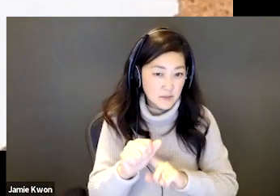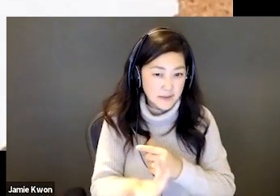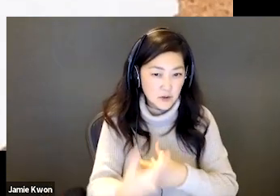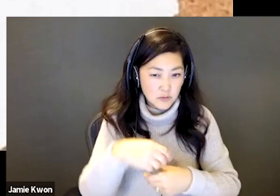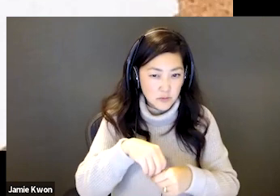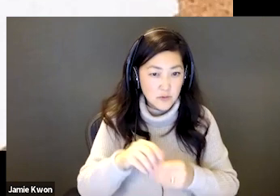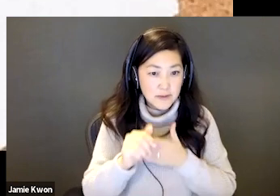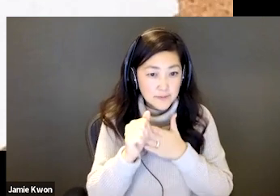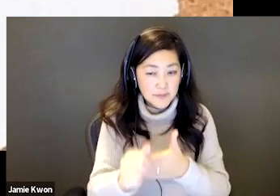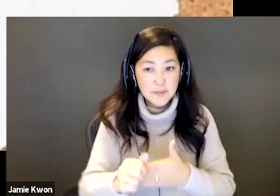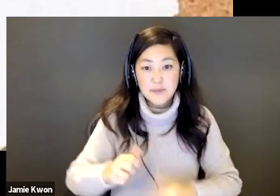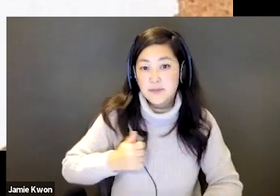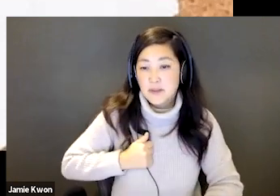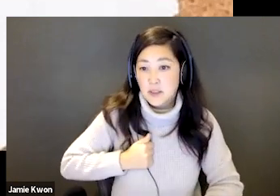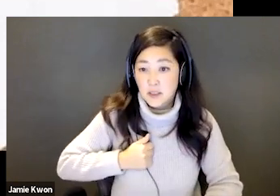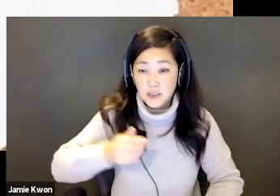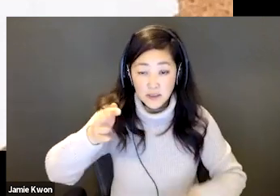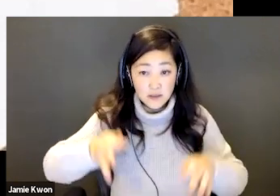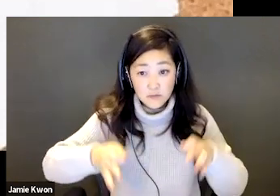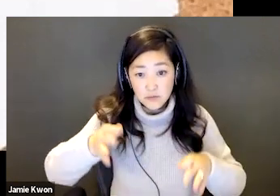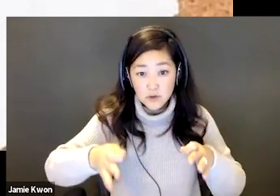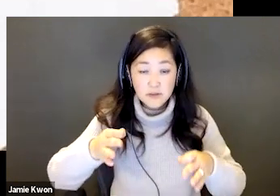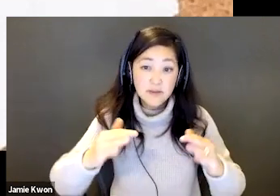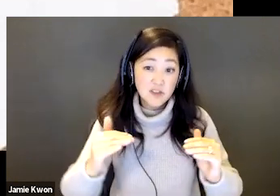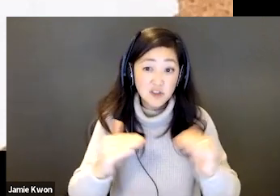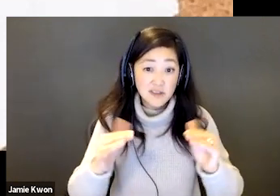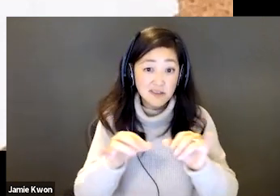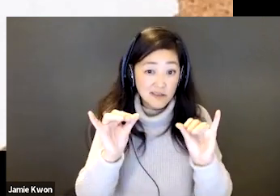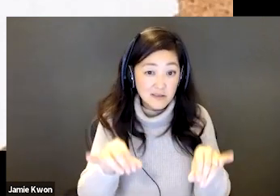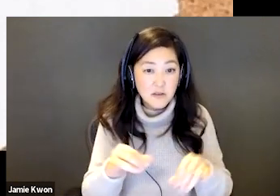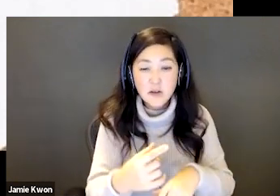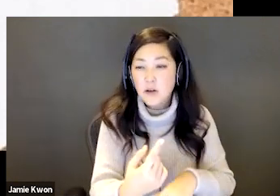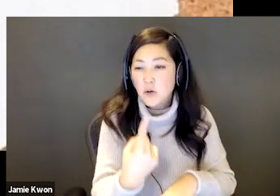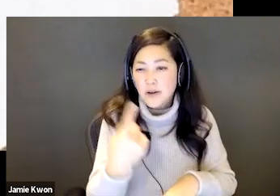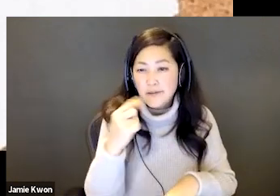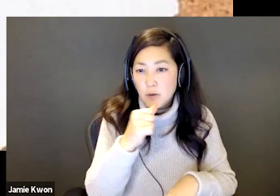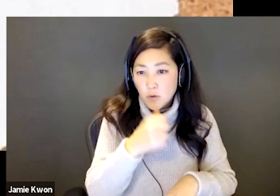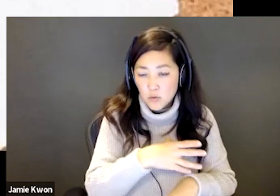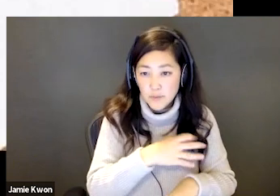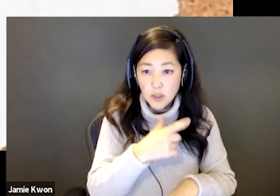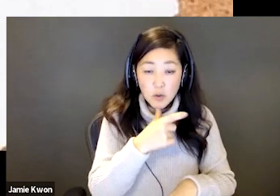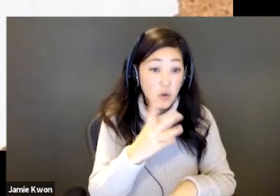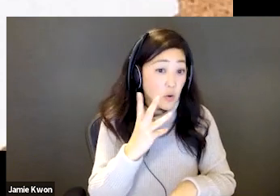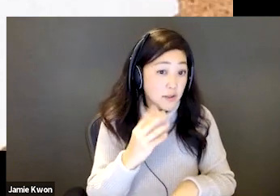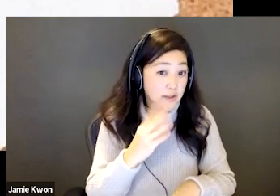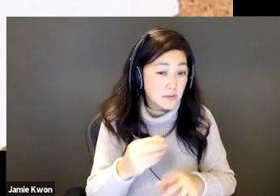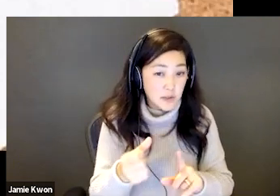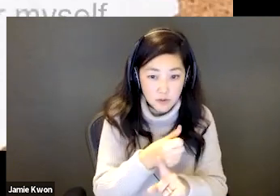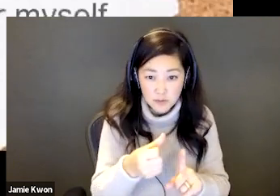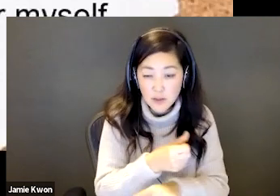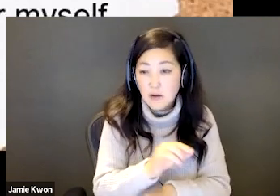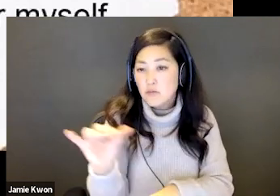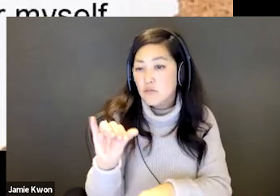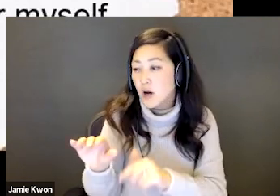guide to the Canadian justice system, one for women experiencing abuse, as well as an